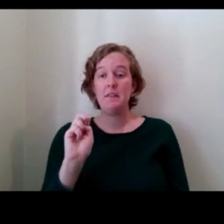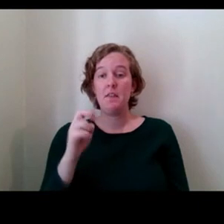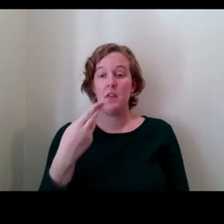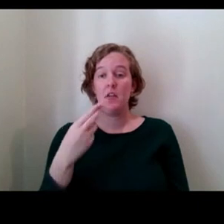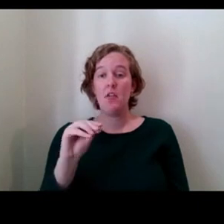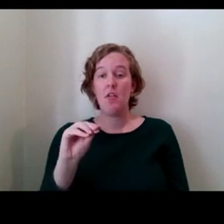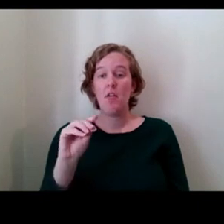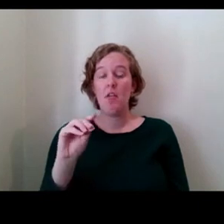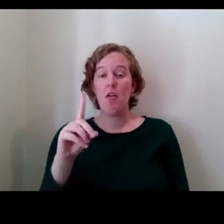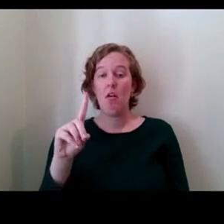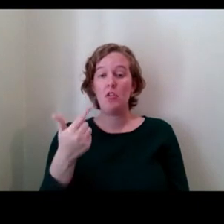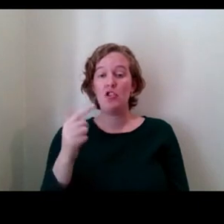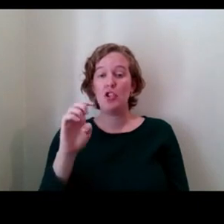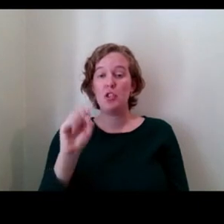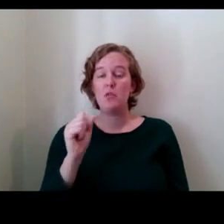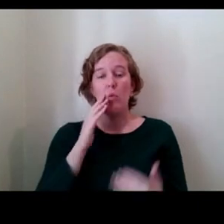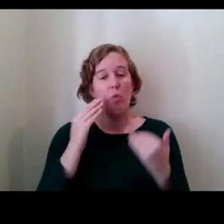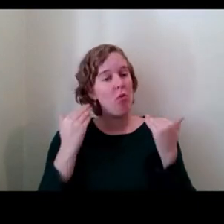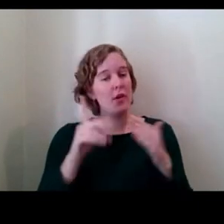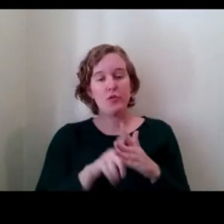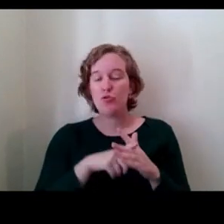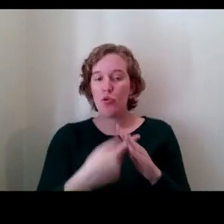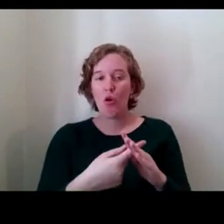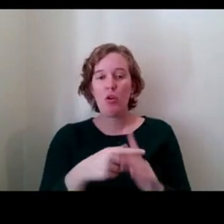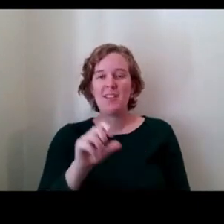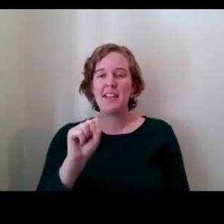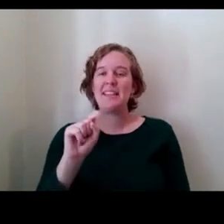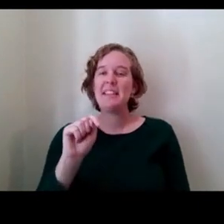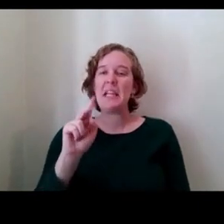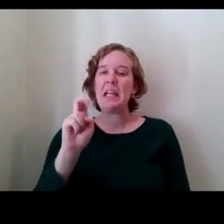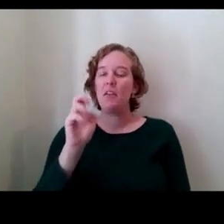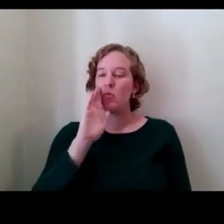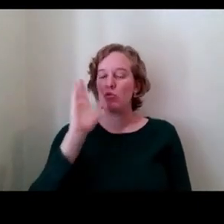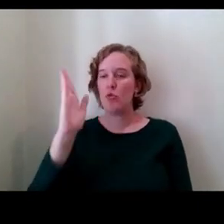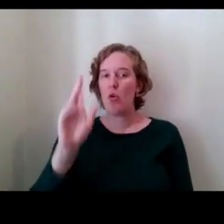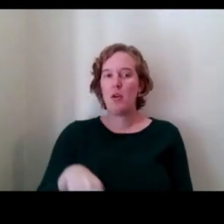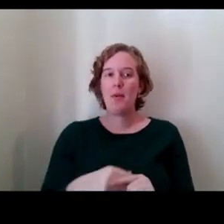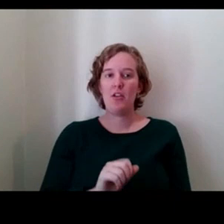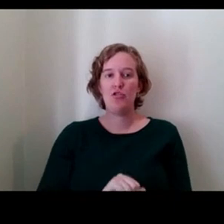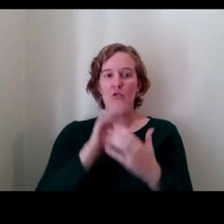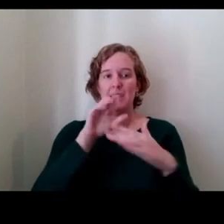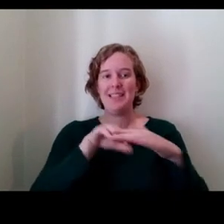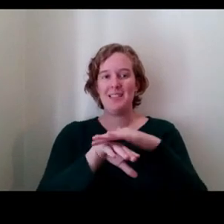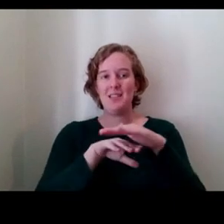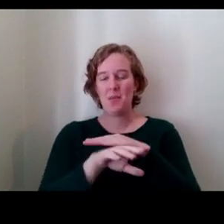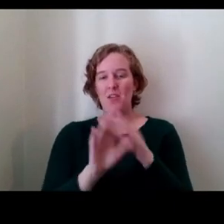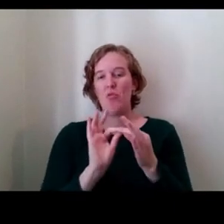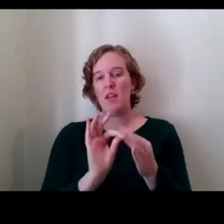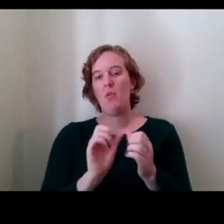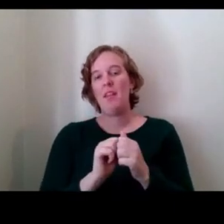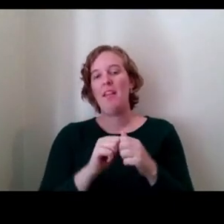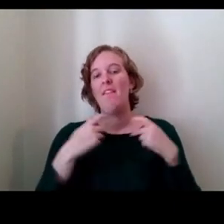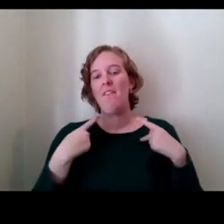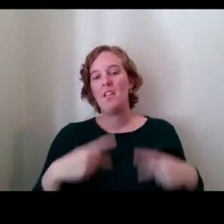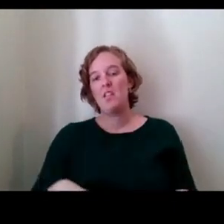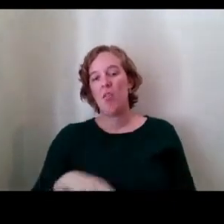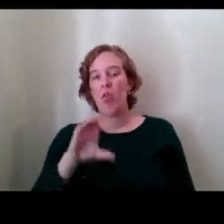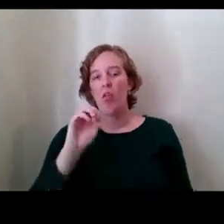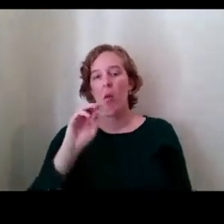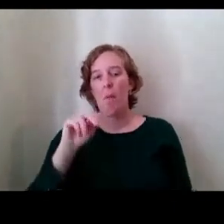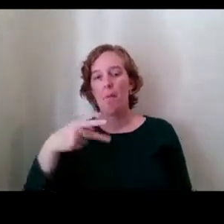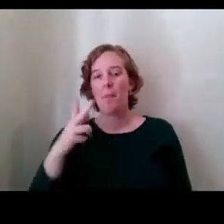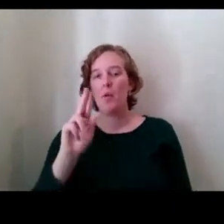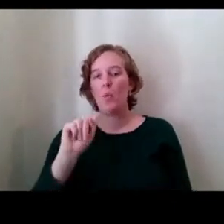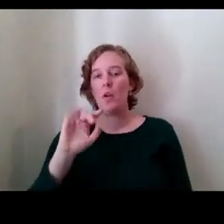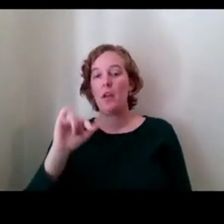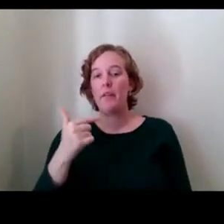right in. Steve is going to be talking to us about addressing accessibility with physical computing. Steve, the mic's